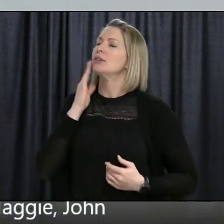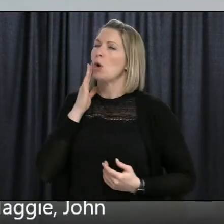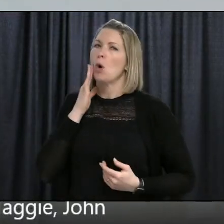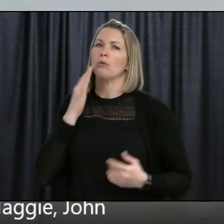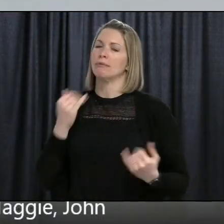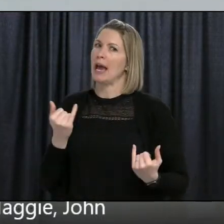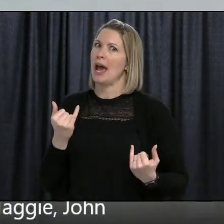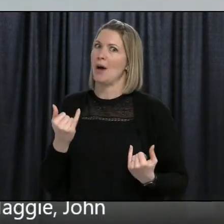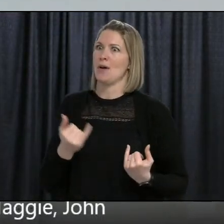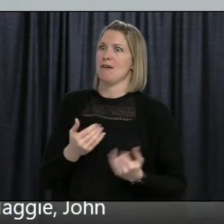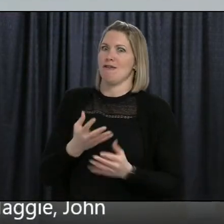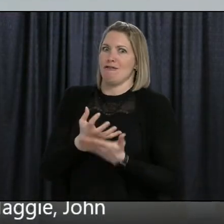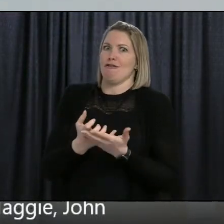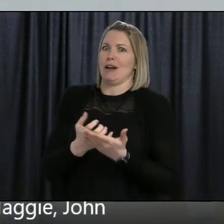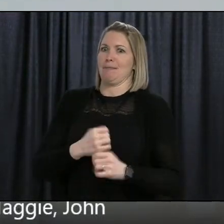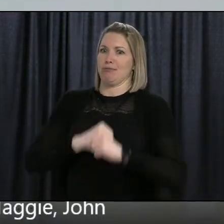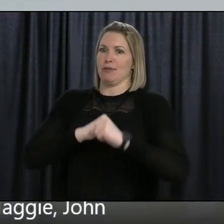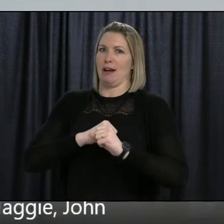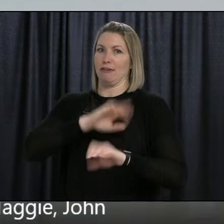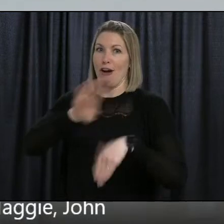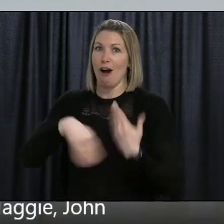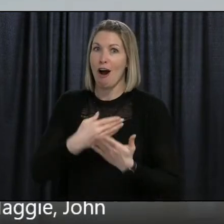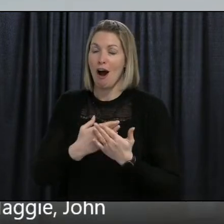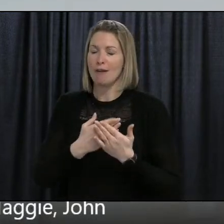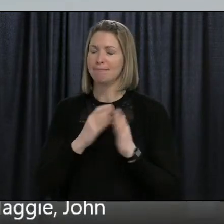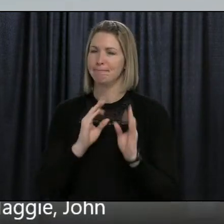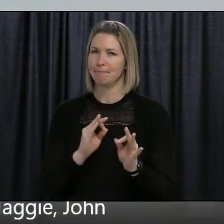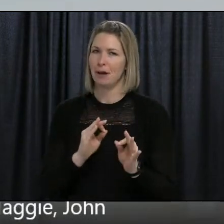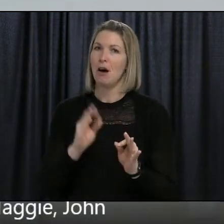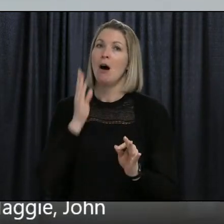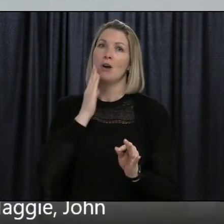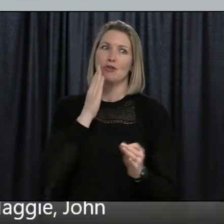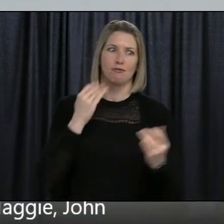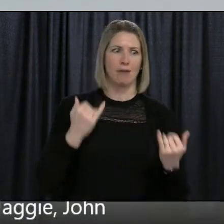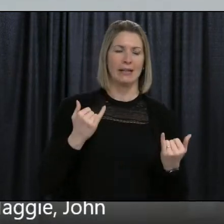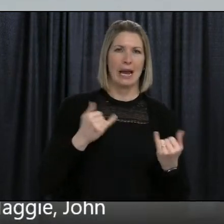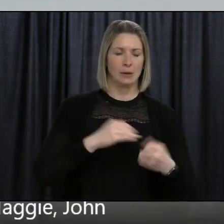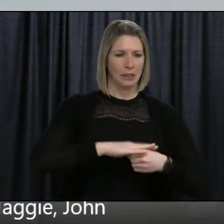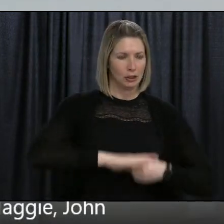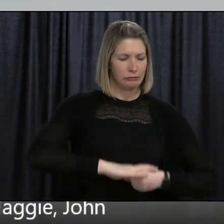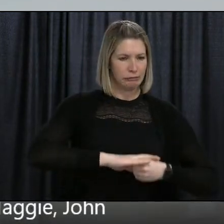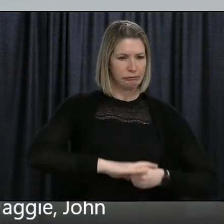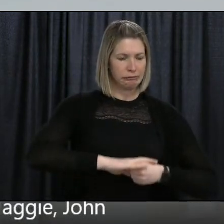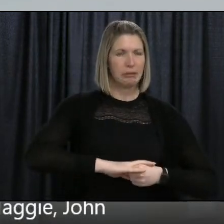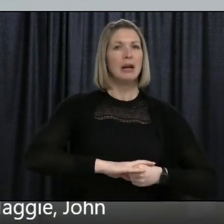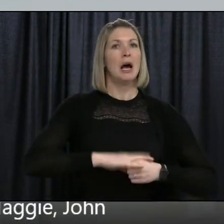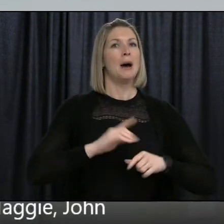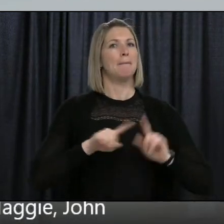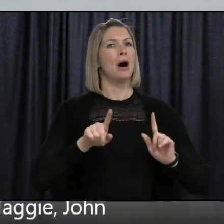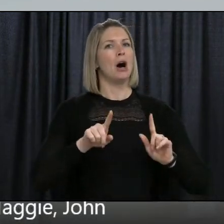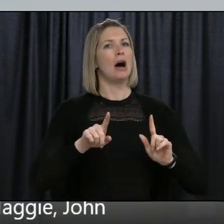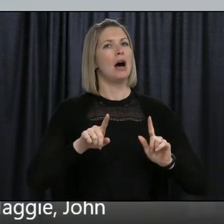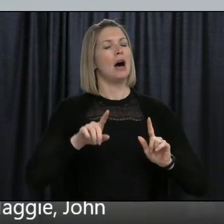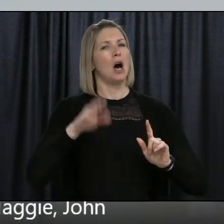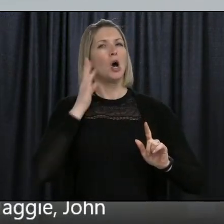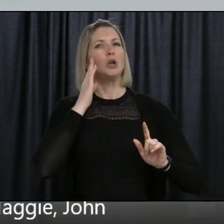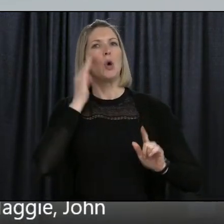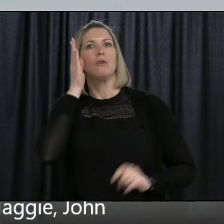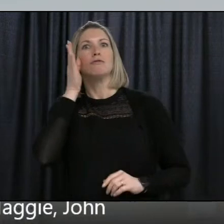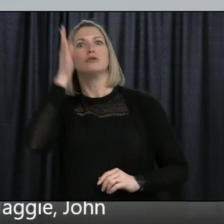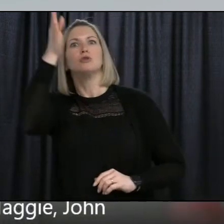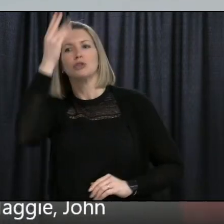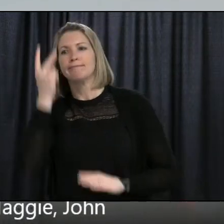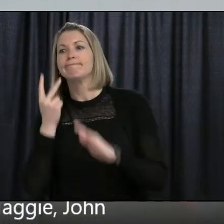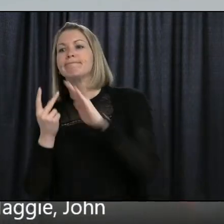protection. Again, it's a stressful period, but there's such optimism here, it really is worth emphasizing that